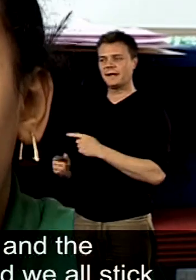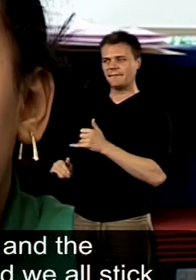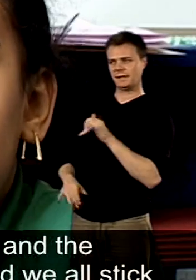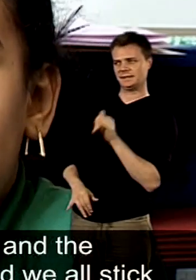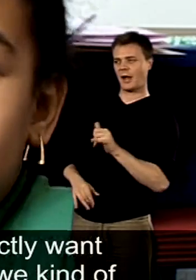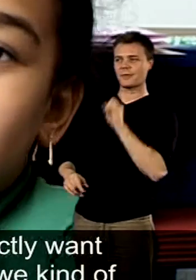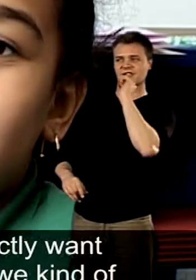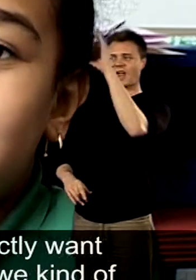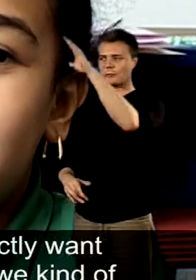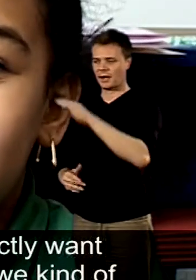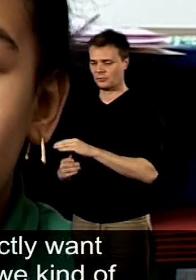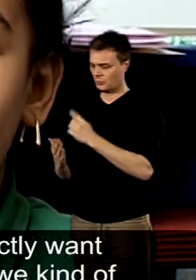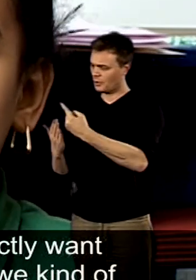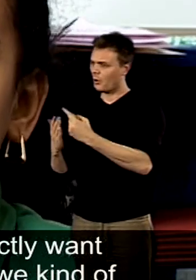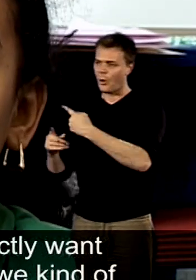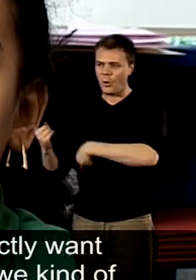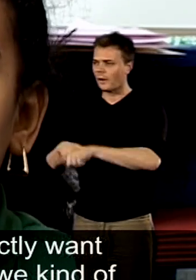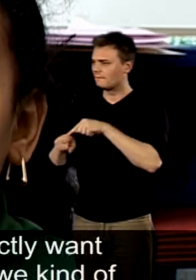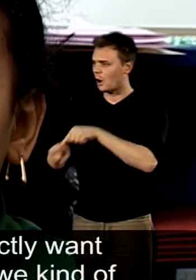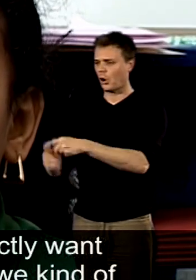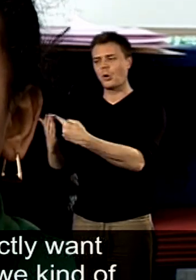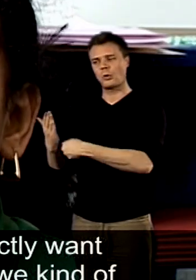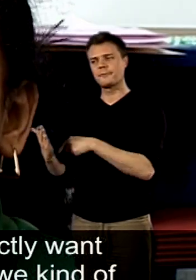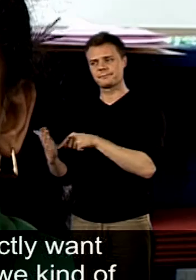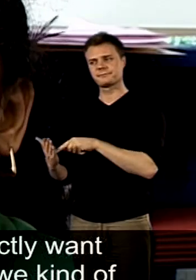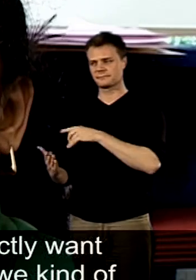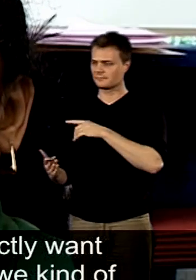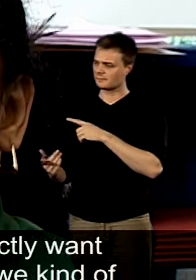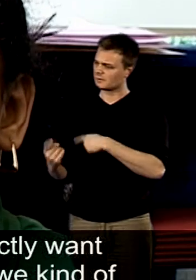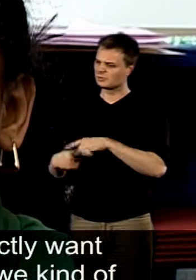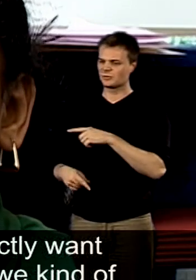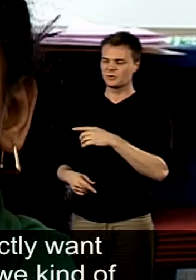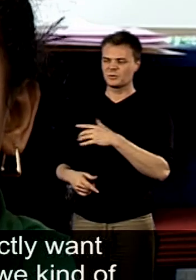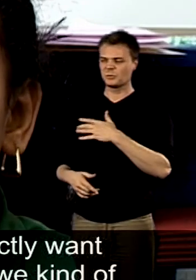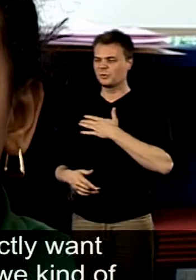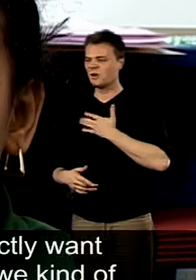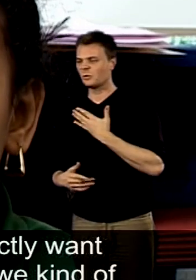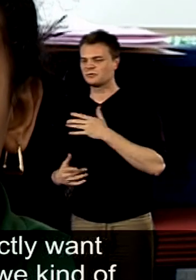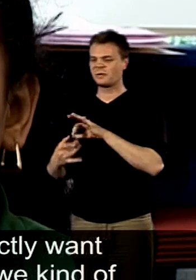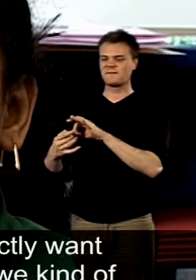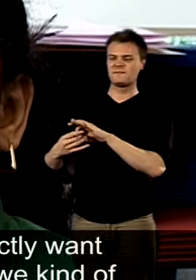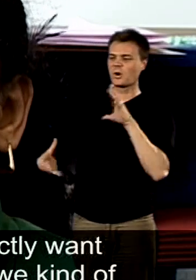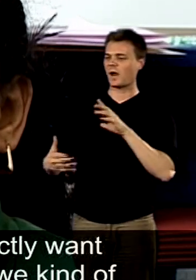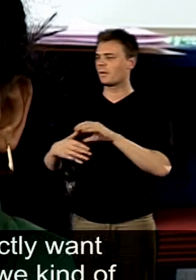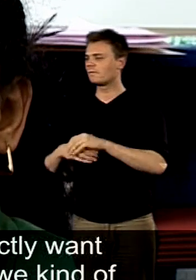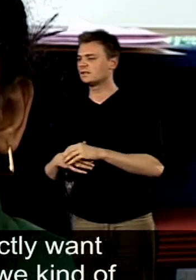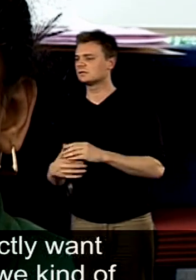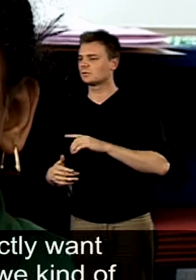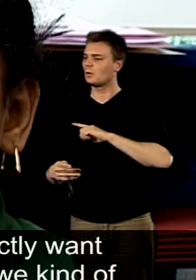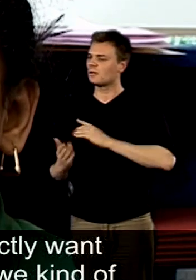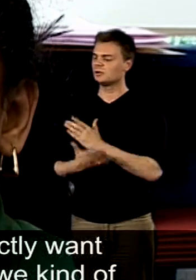we all stick to them because we like, don't exactly want to fall out, because our